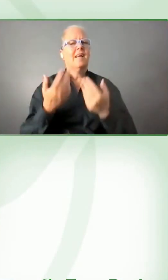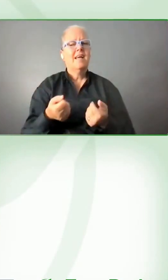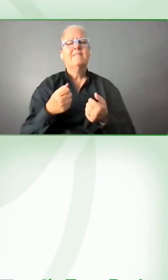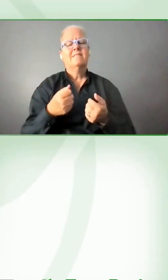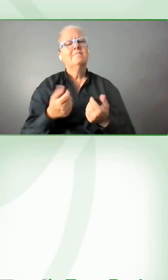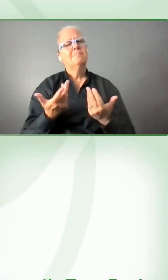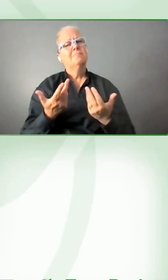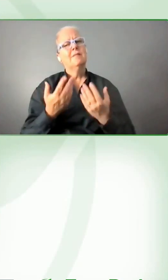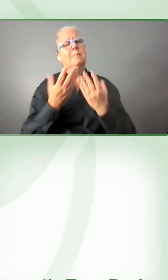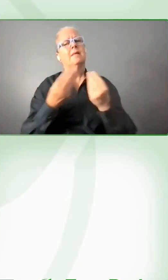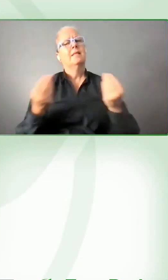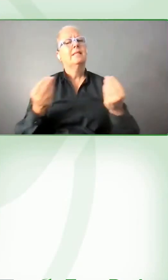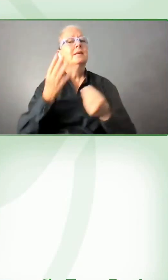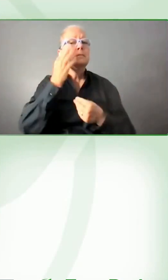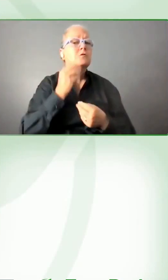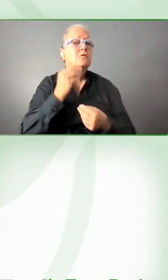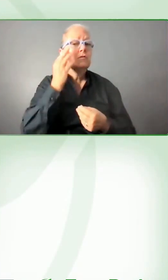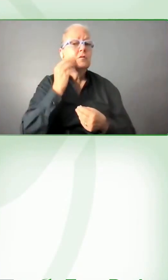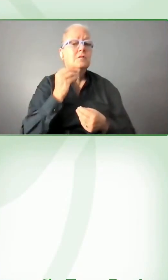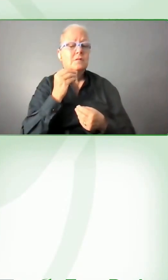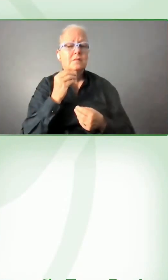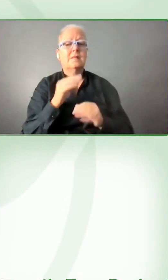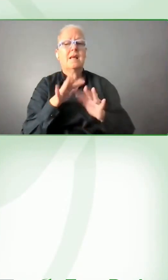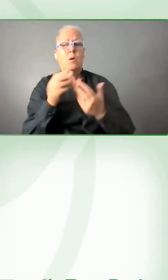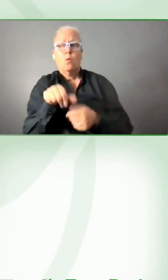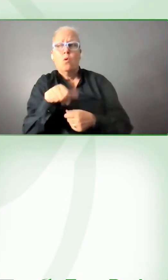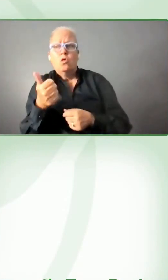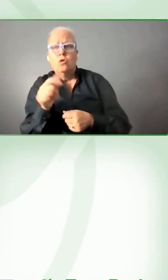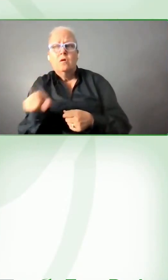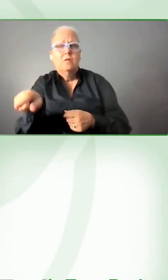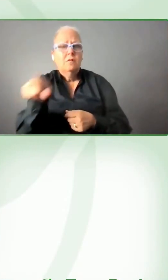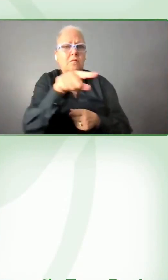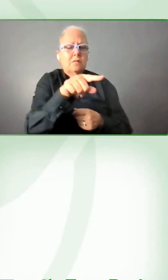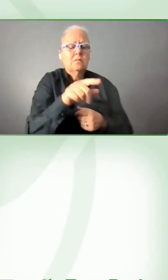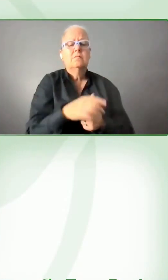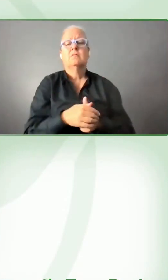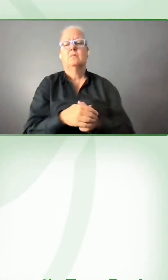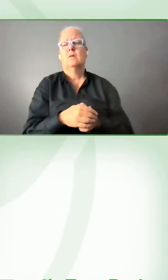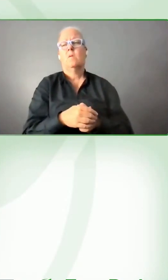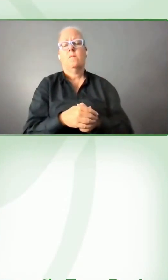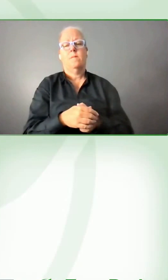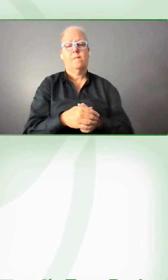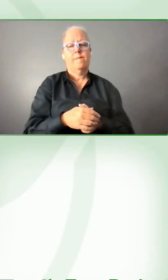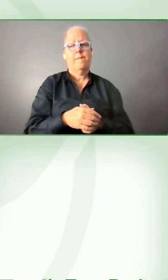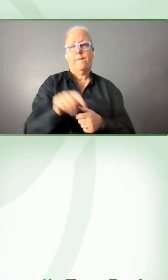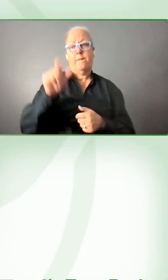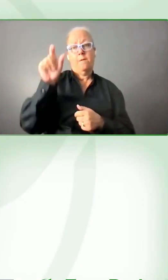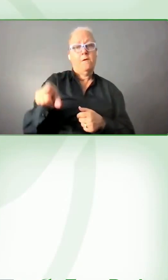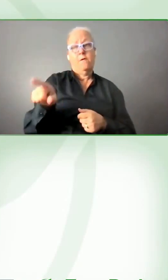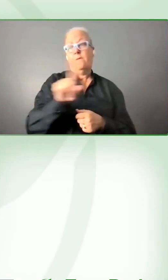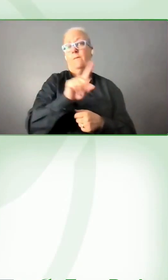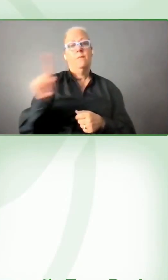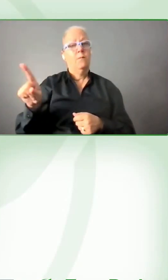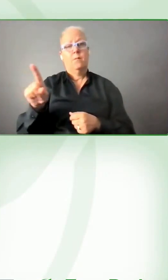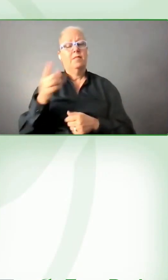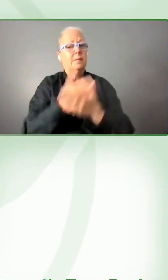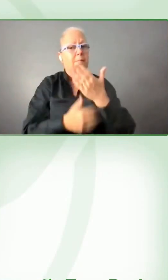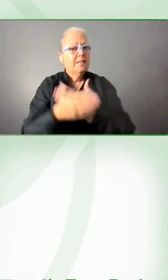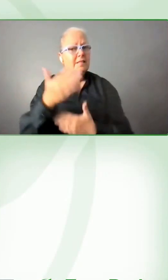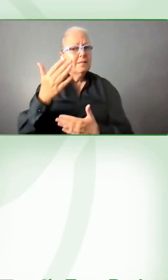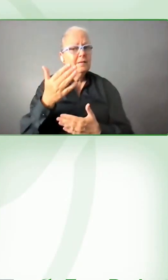how the others, the Jones person with without disability, um,